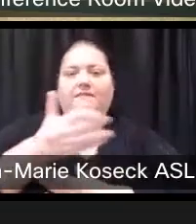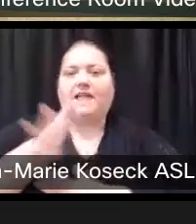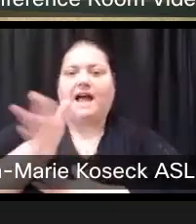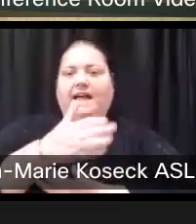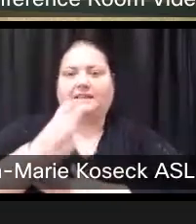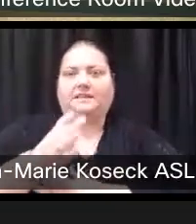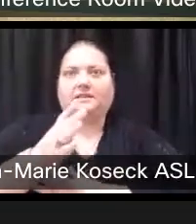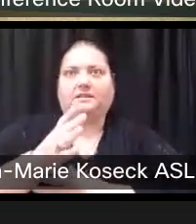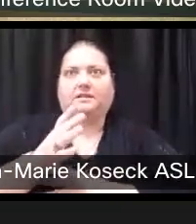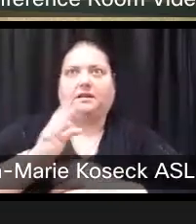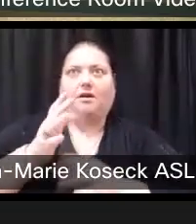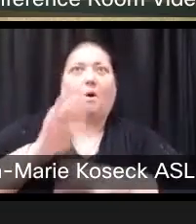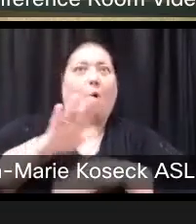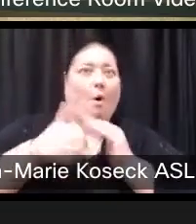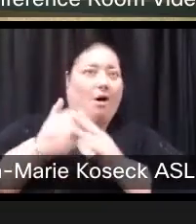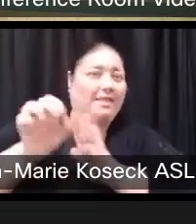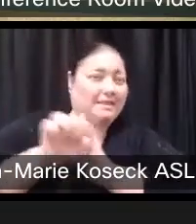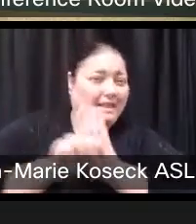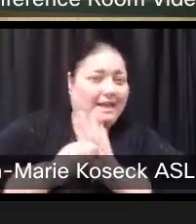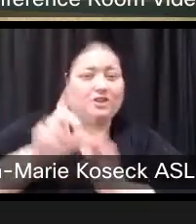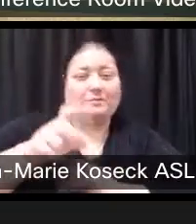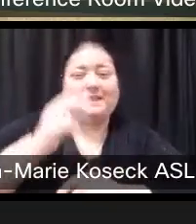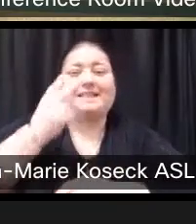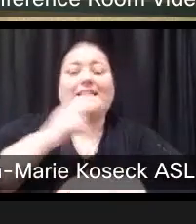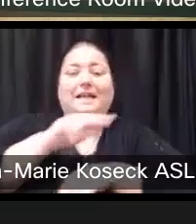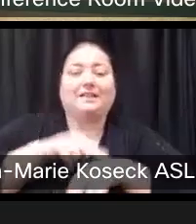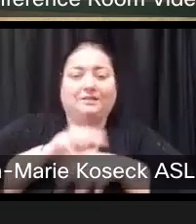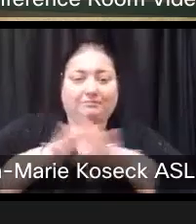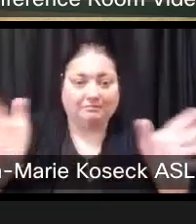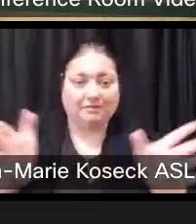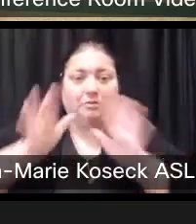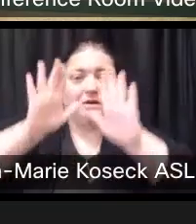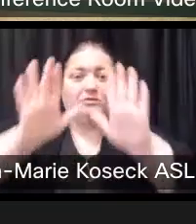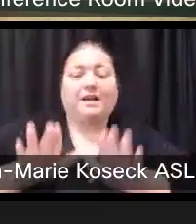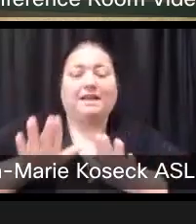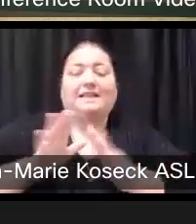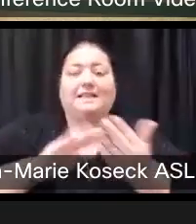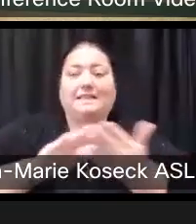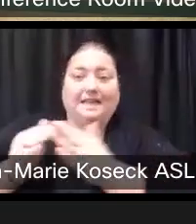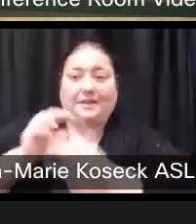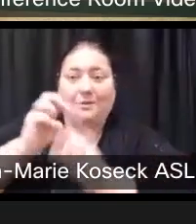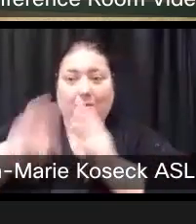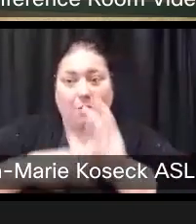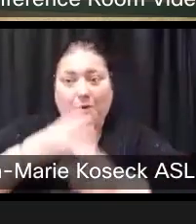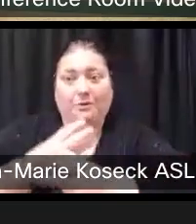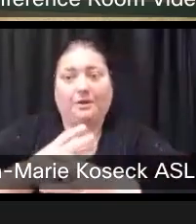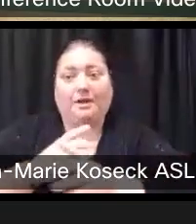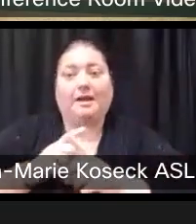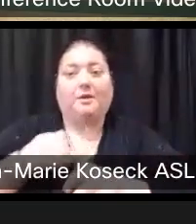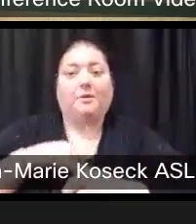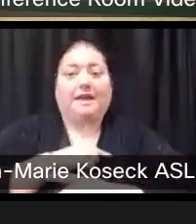state must be seen nationwide. We have in our state the greatest city in the world has ever seen. We have in this